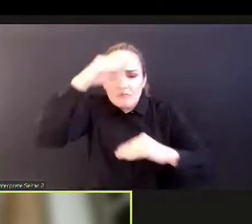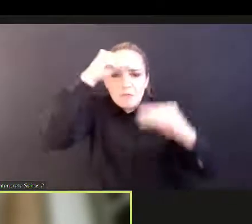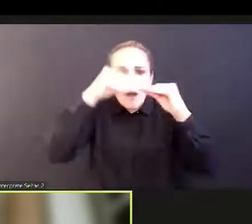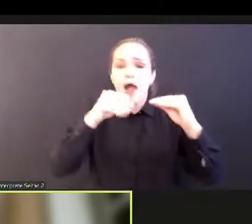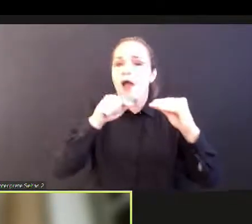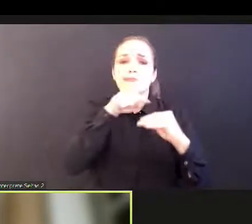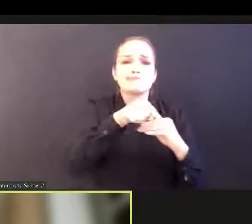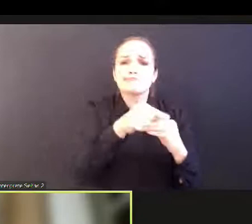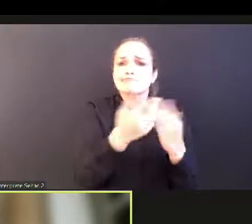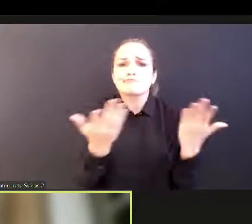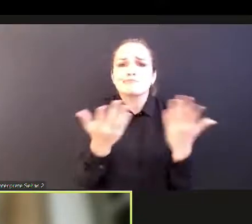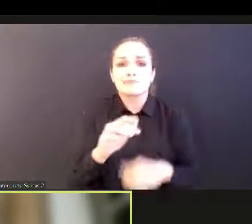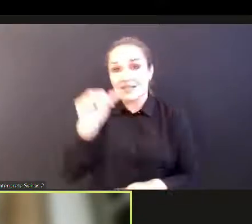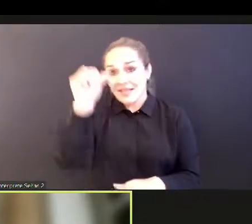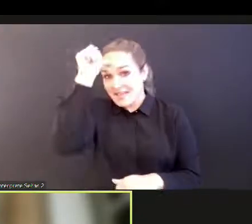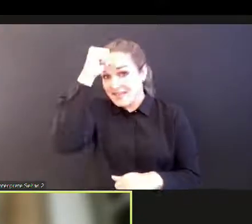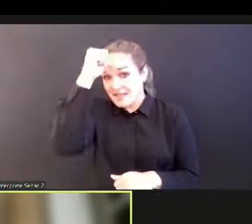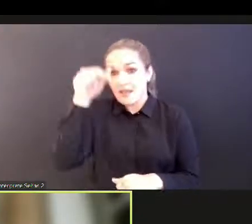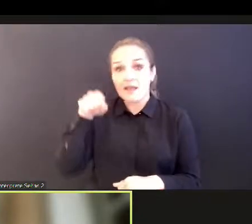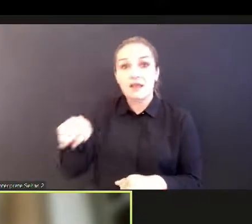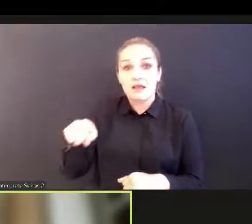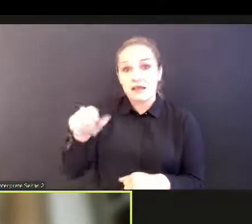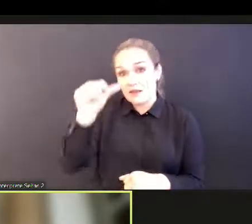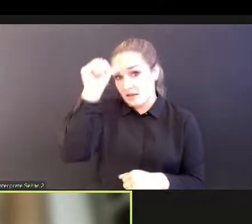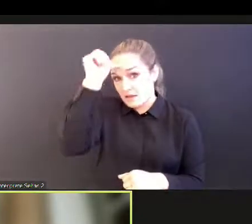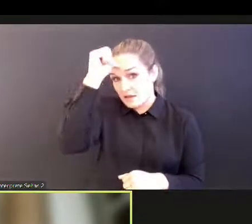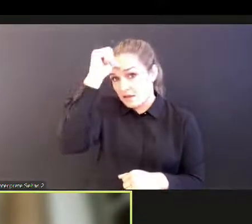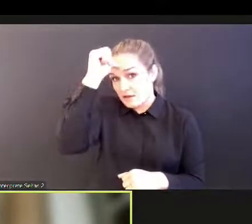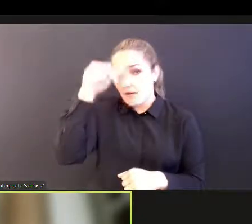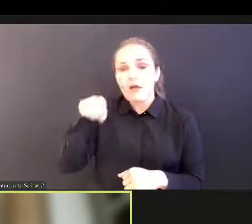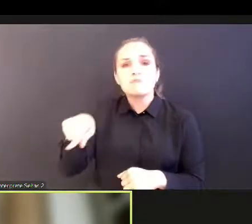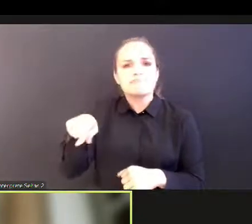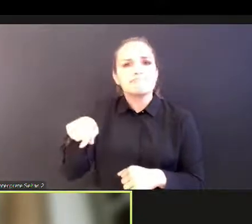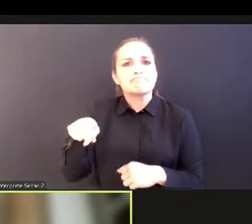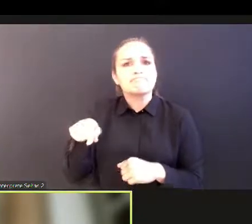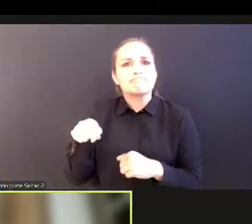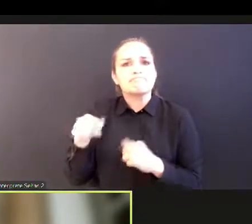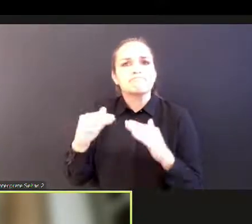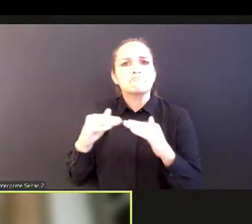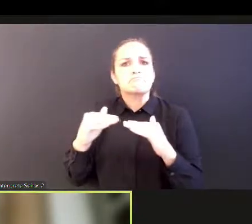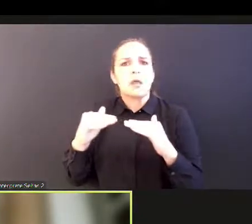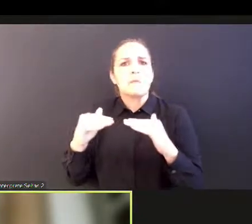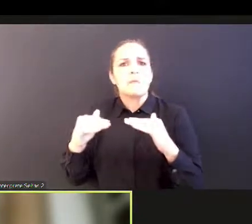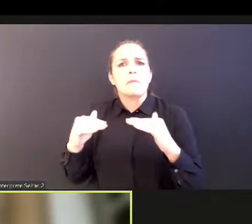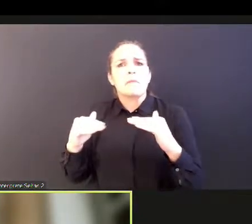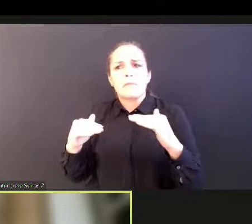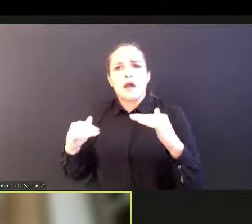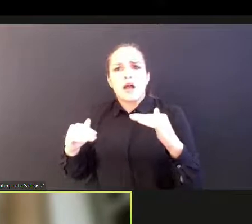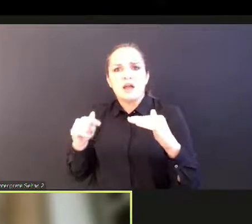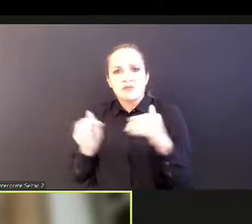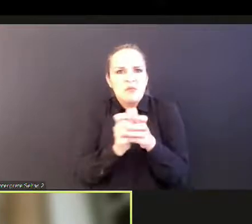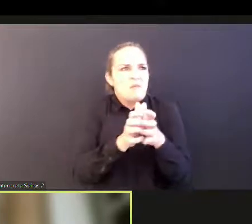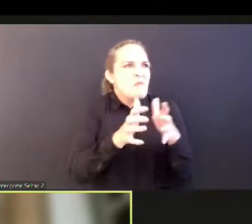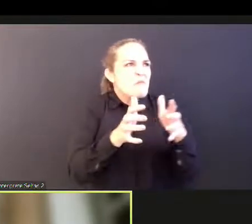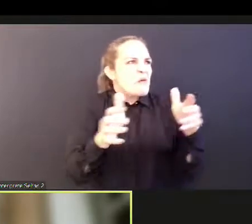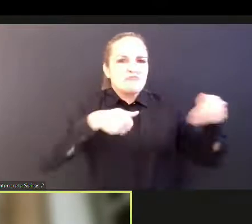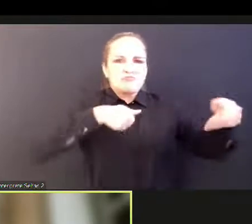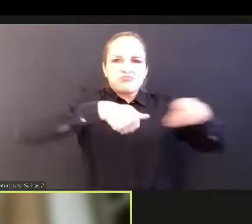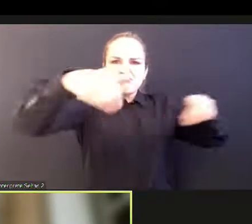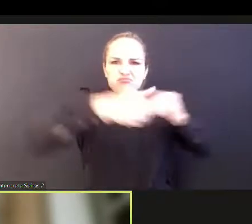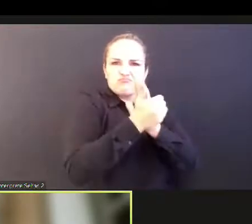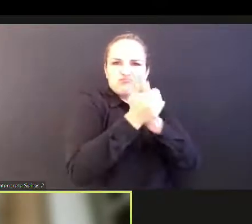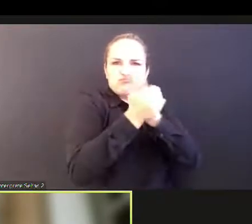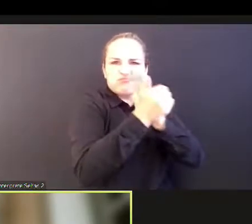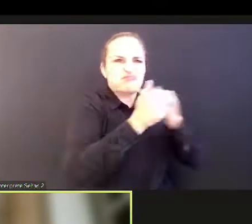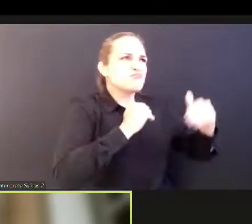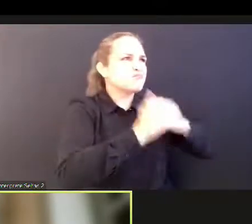is falling short in terms of skills and expertise in some of these emerging domains. Some countries, of course, just don't have the scale, so